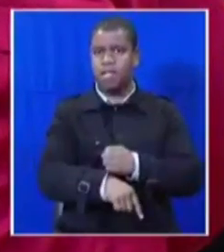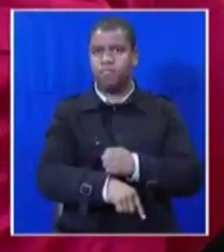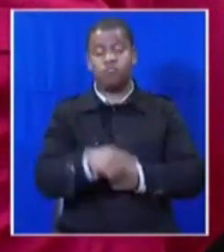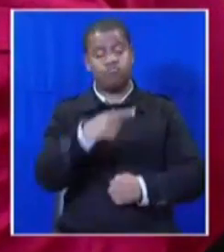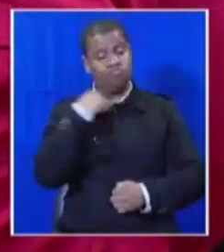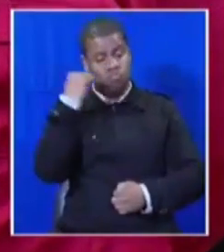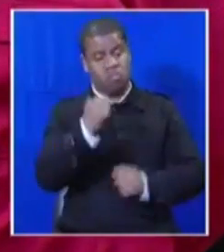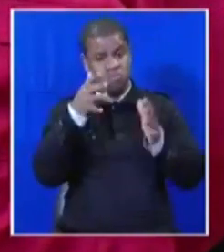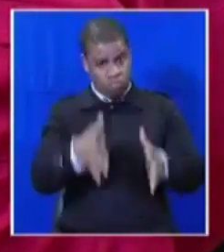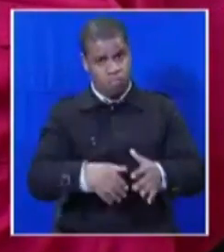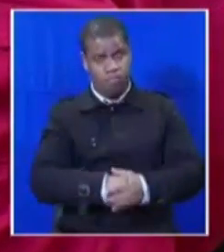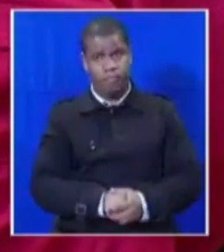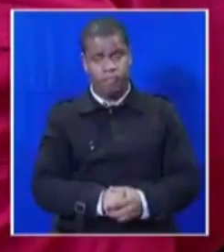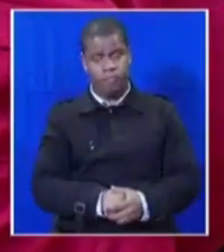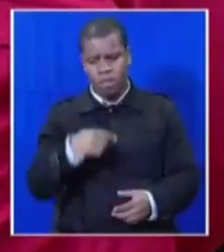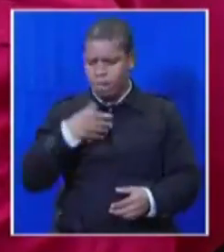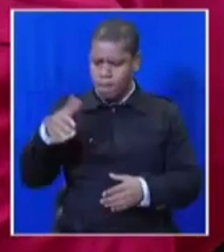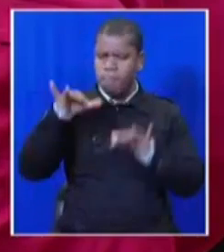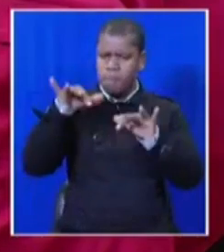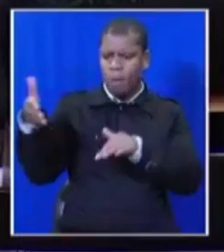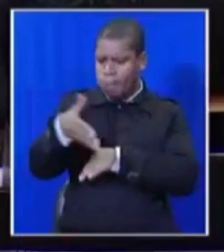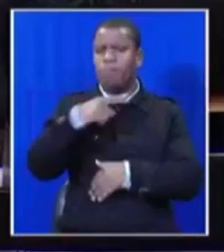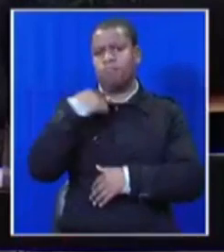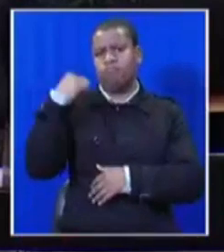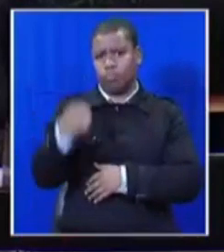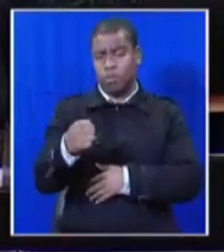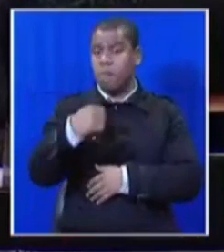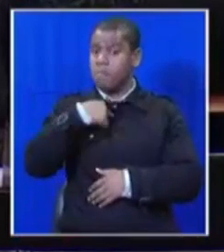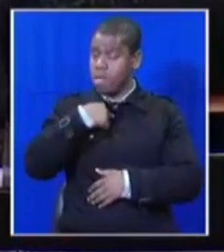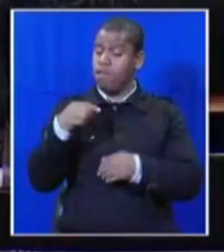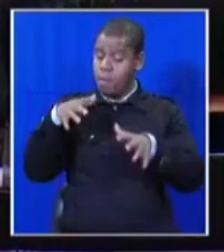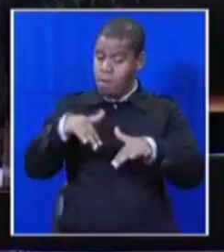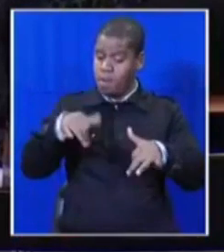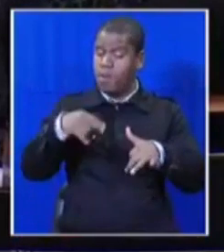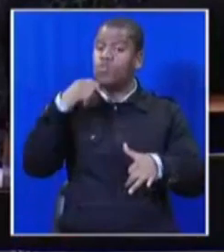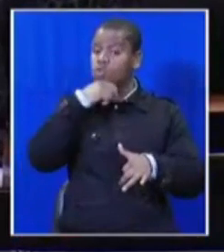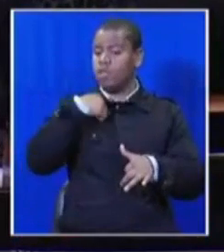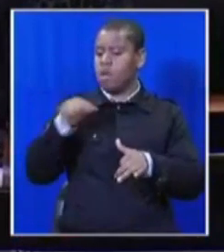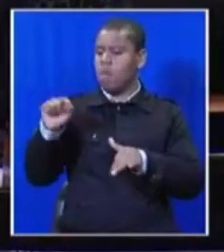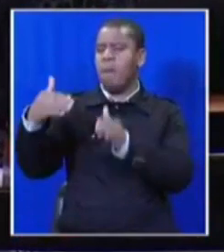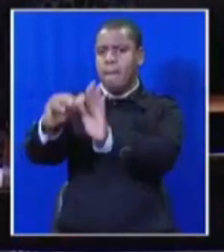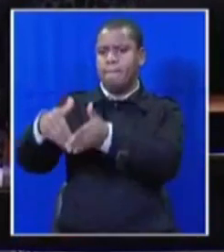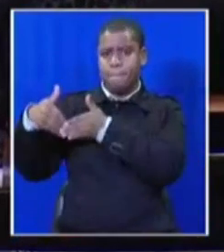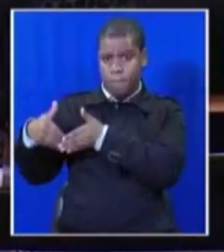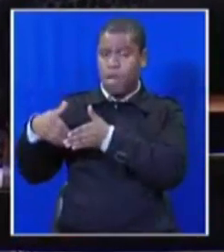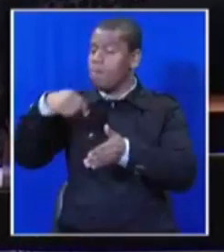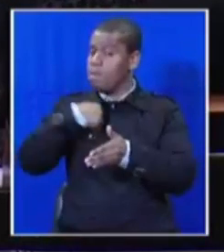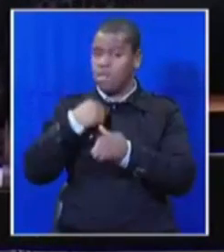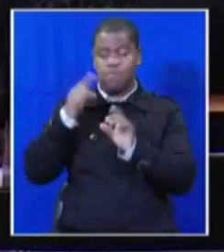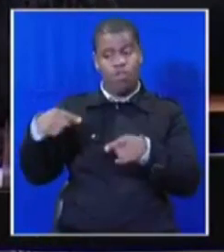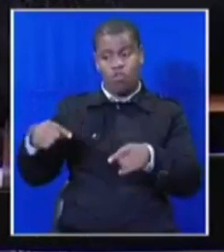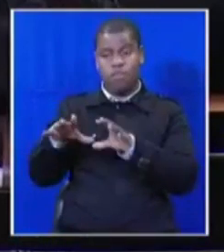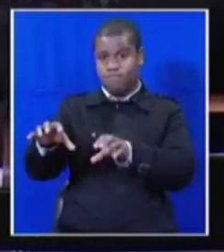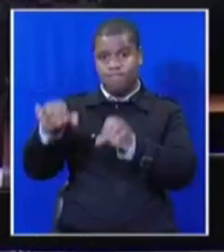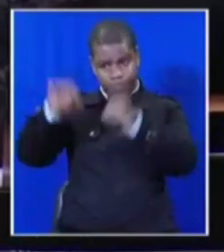murderer. He killed our Honorable people. Malema, I And if you are asked going to use this parliament to Honorable protect murderers, Malema. I'm not going to agree to